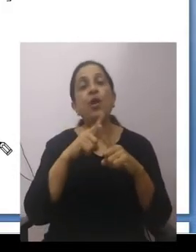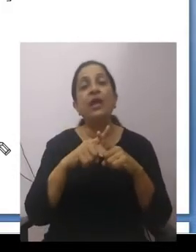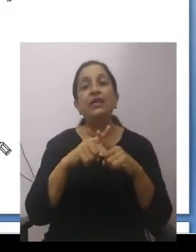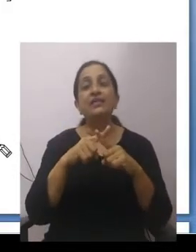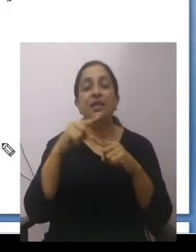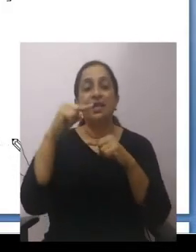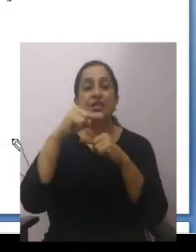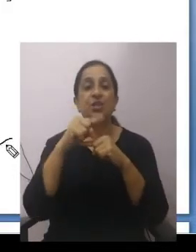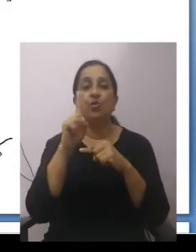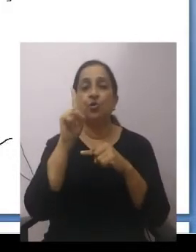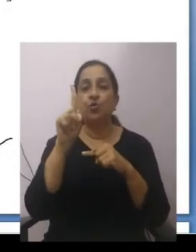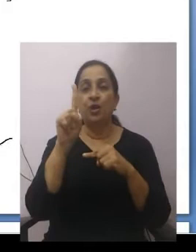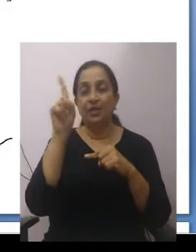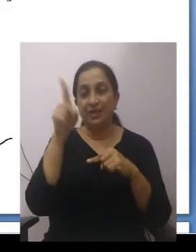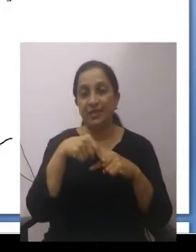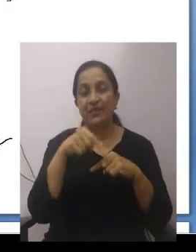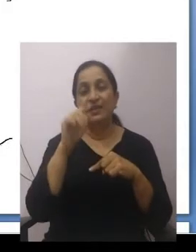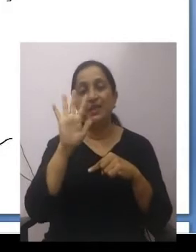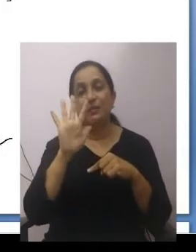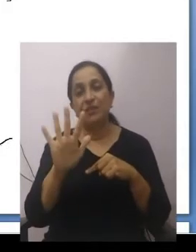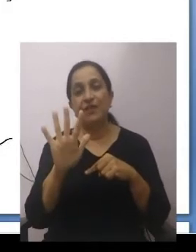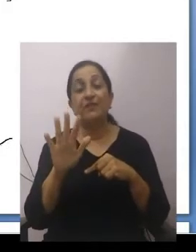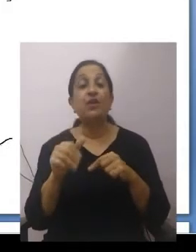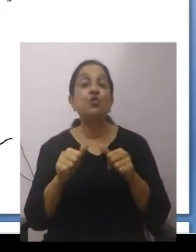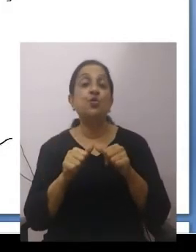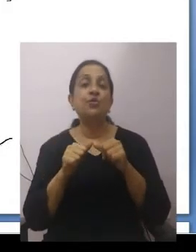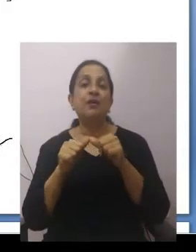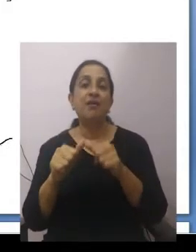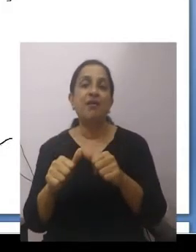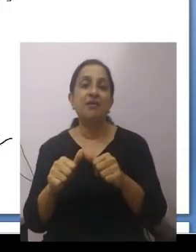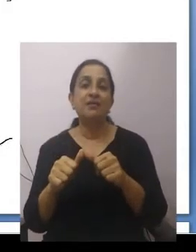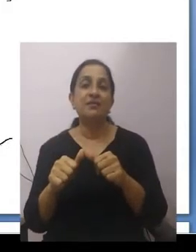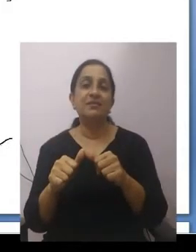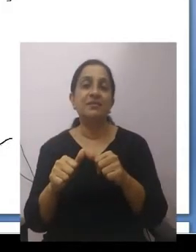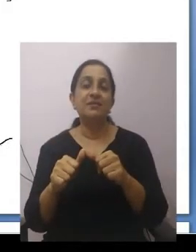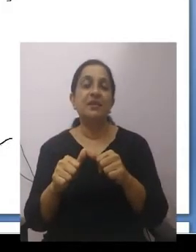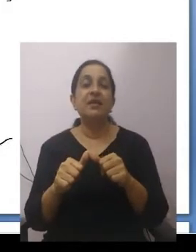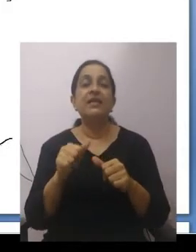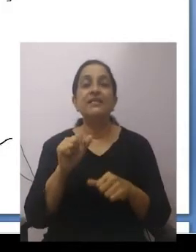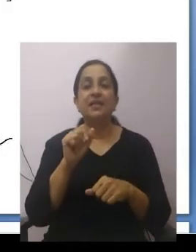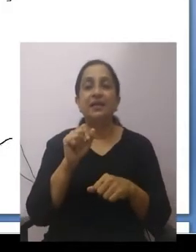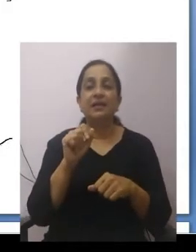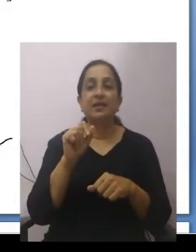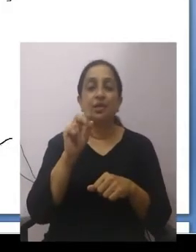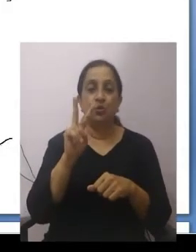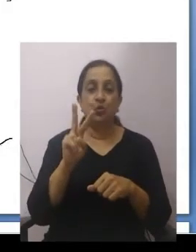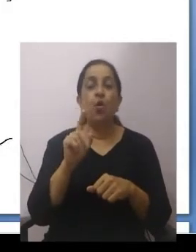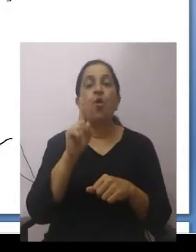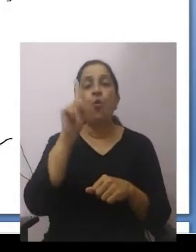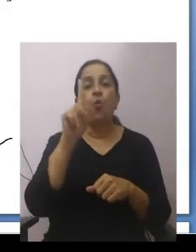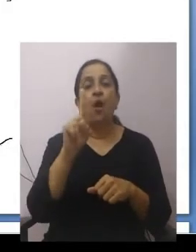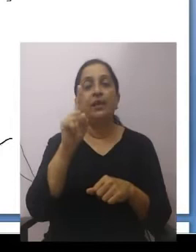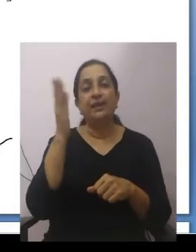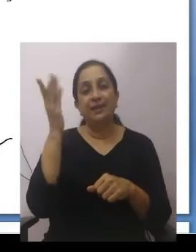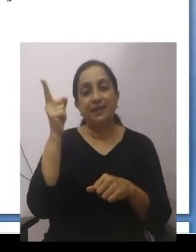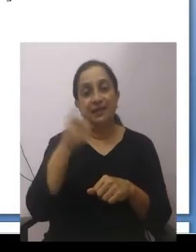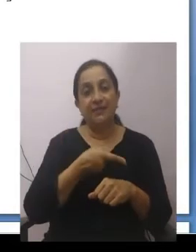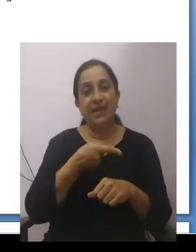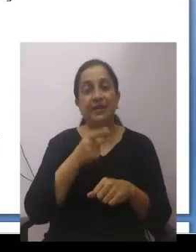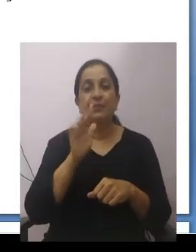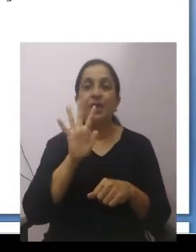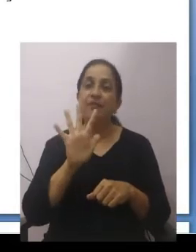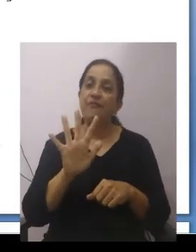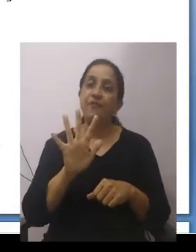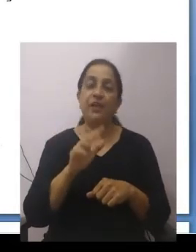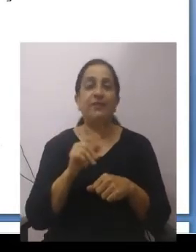1 divided by 5. This is the answer. That is 1 divided by 5 is the answer.